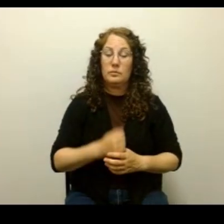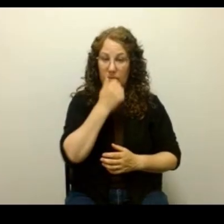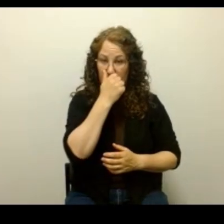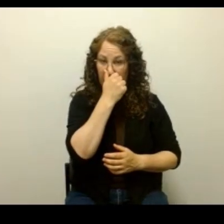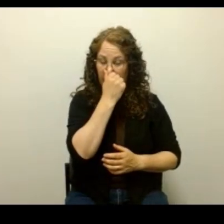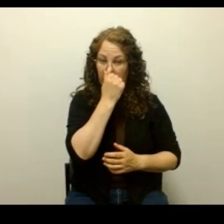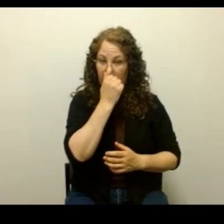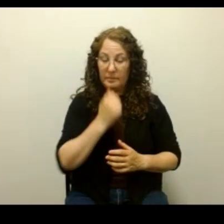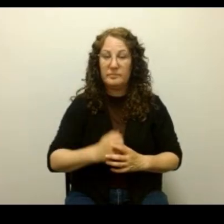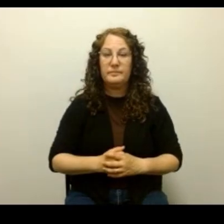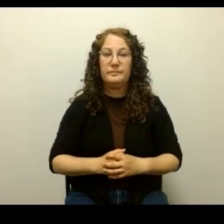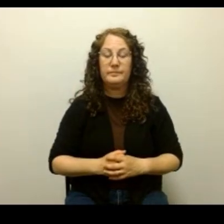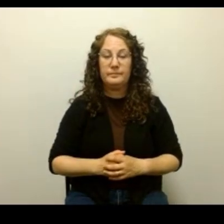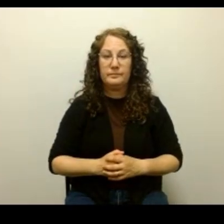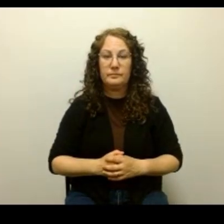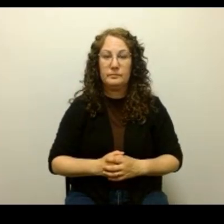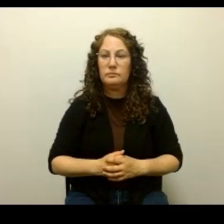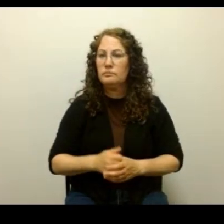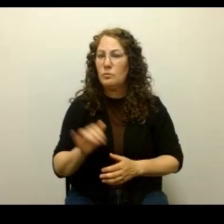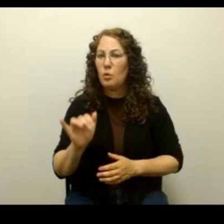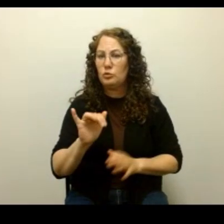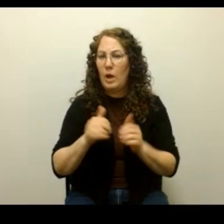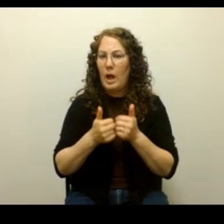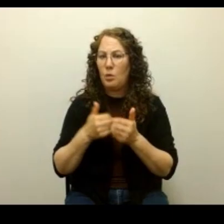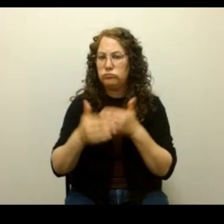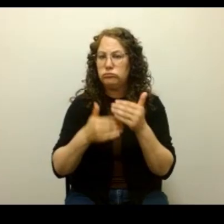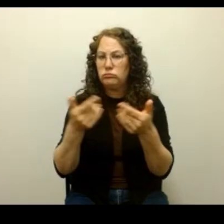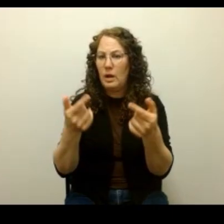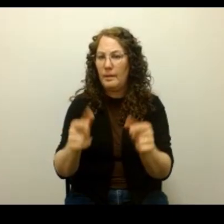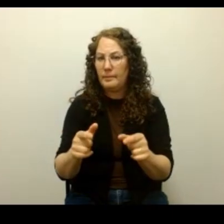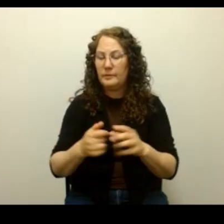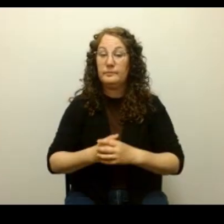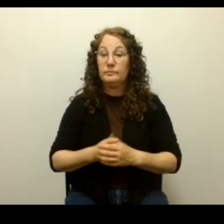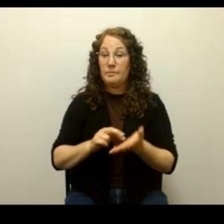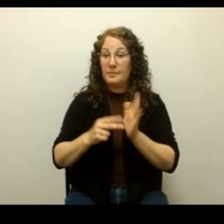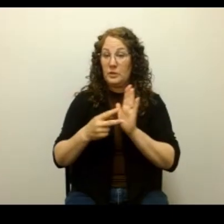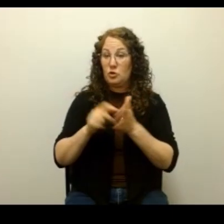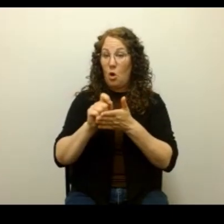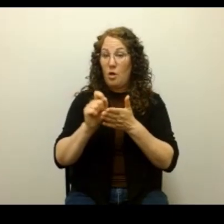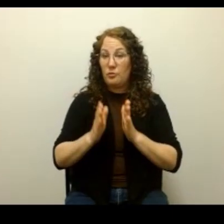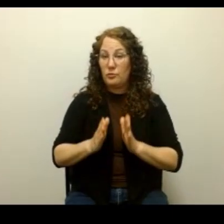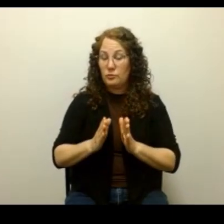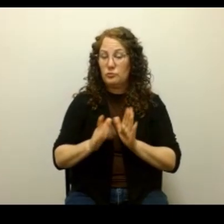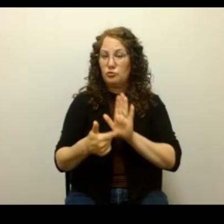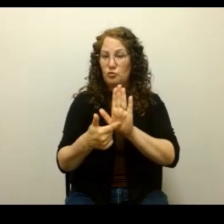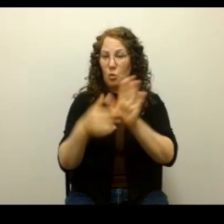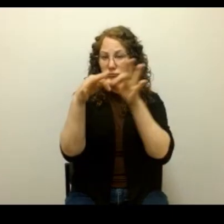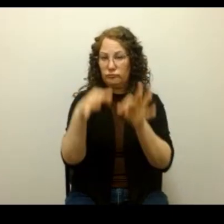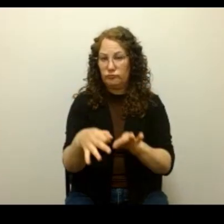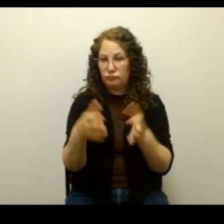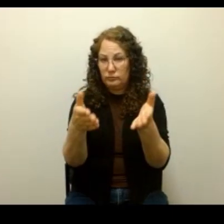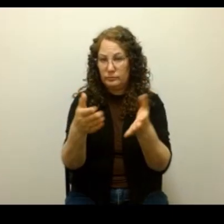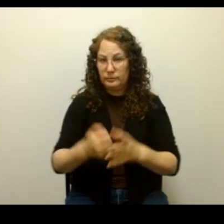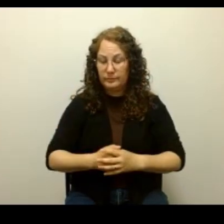and how that happened. So the author gives a description of that.